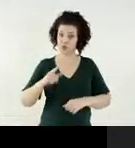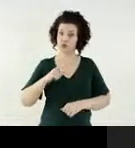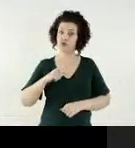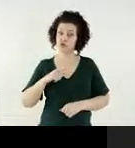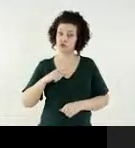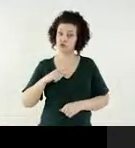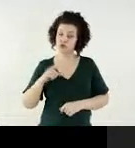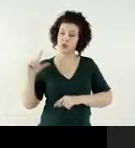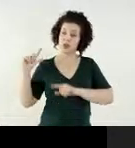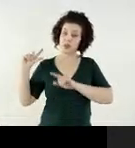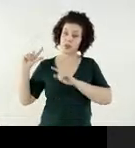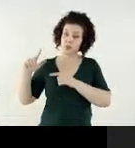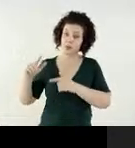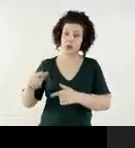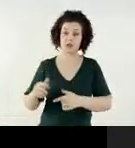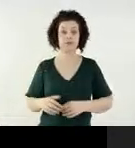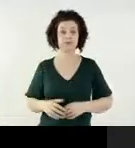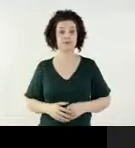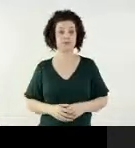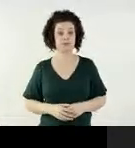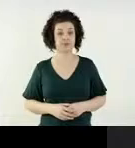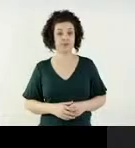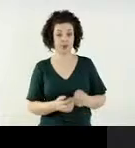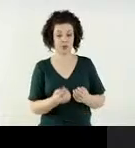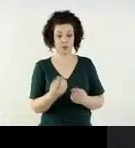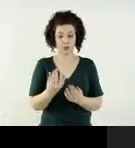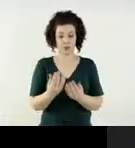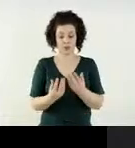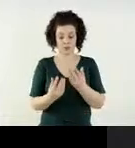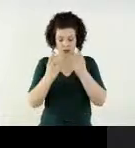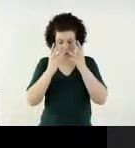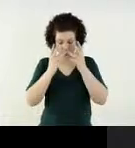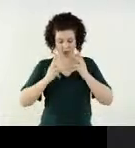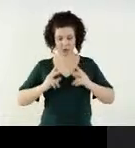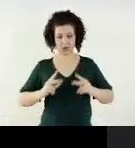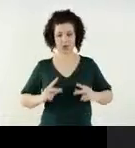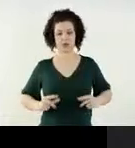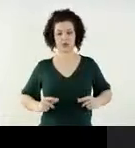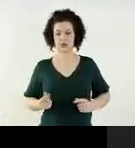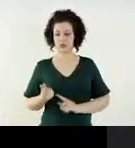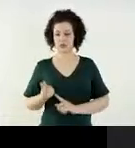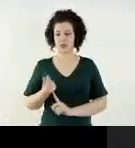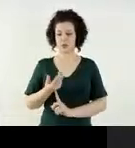fire upon arrival. I don't know if that's what we're looking at here, but